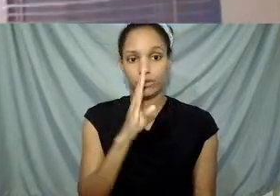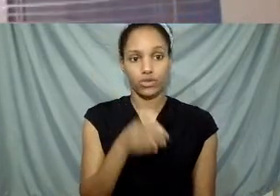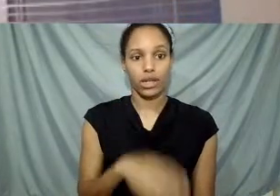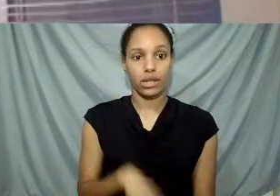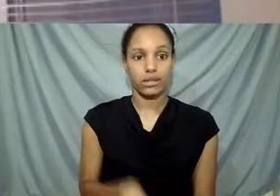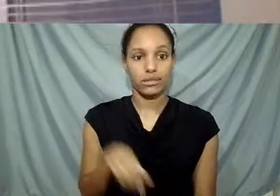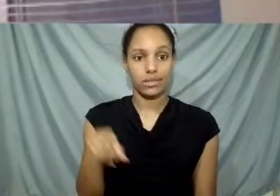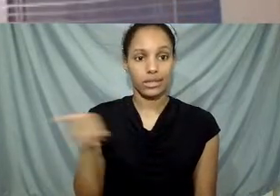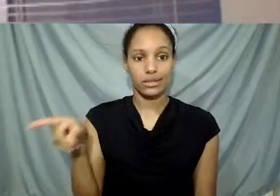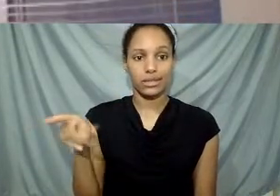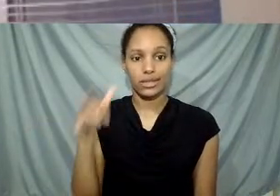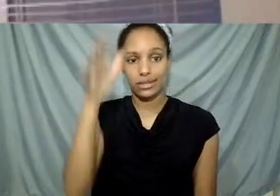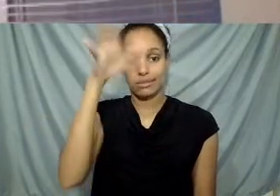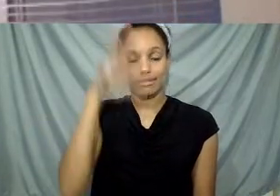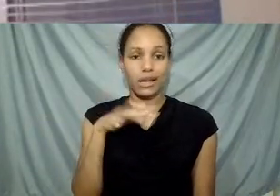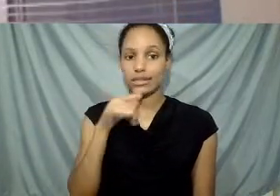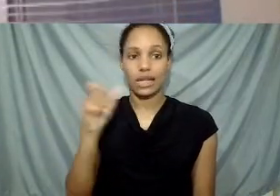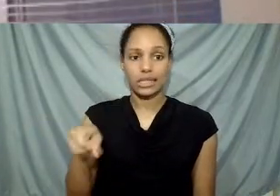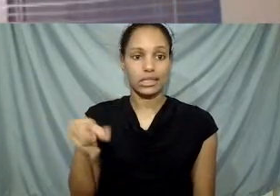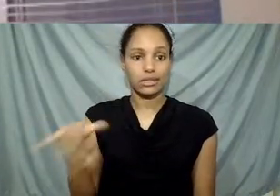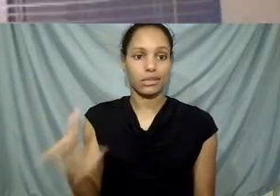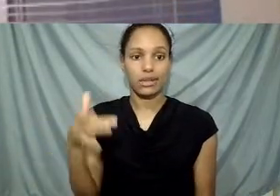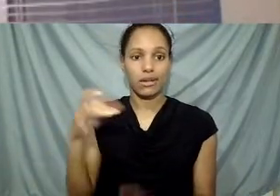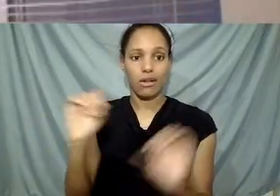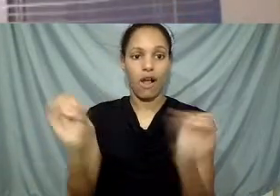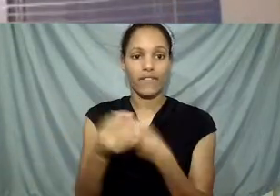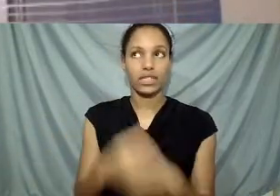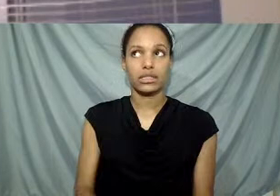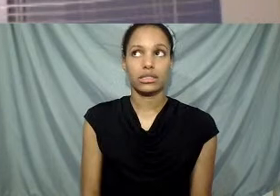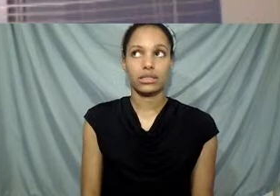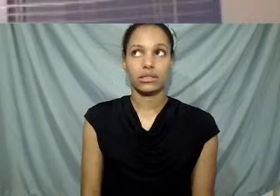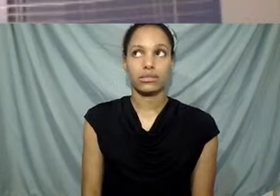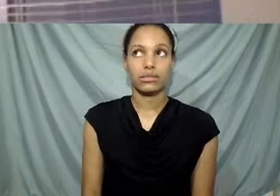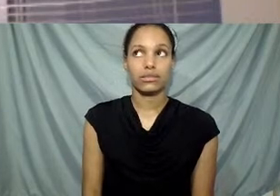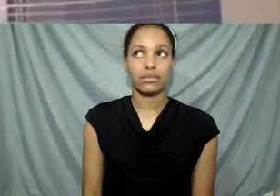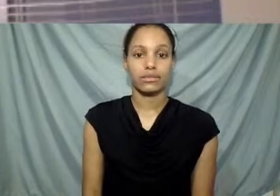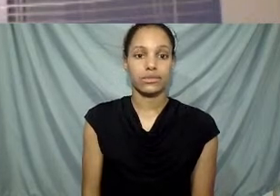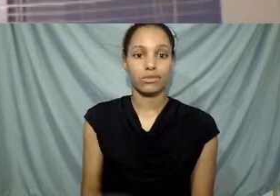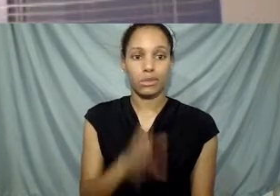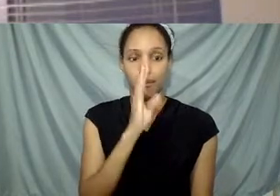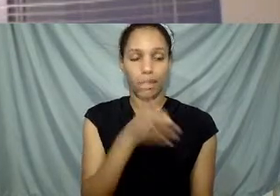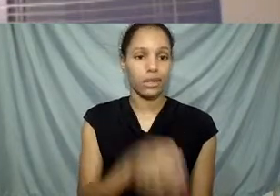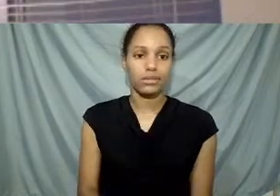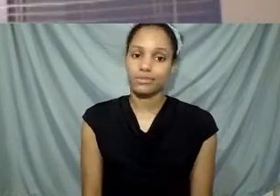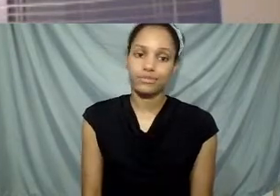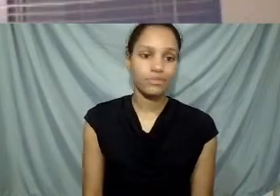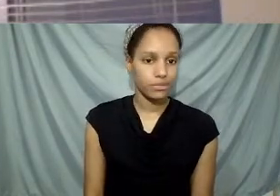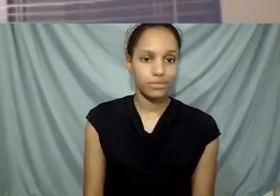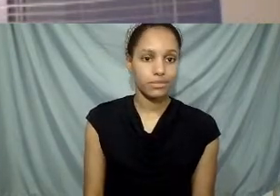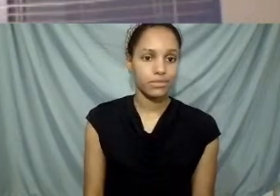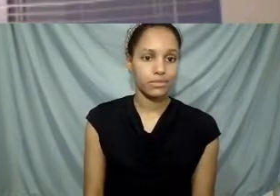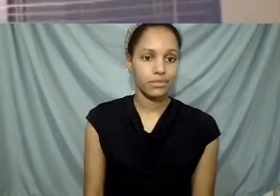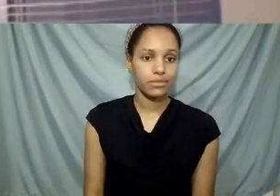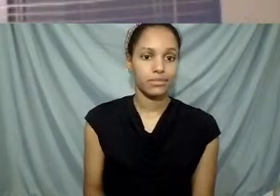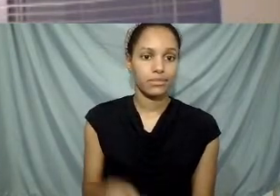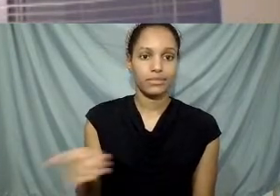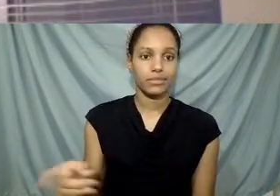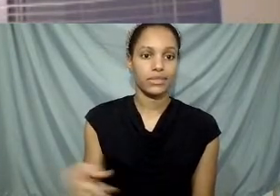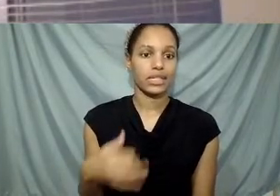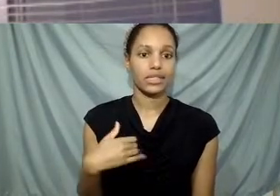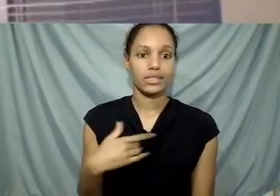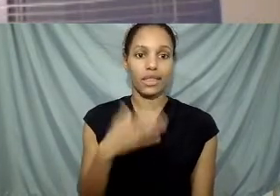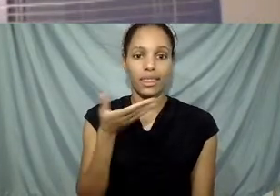man doesn't need to be in office. Okay? He's there because of American fears.